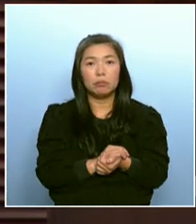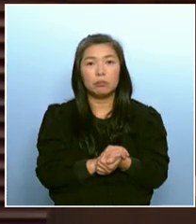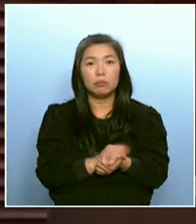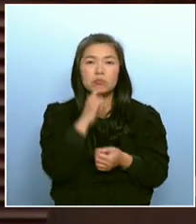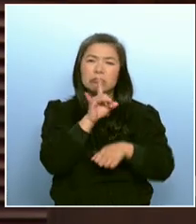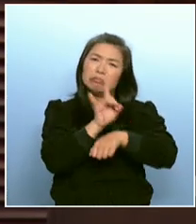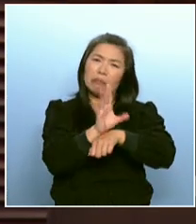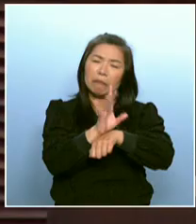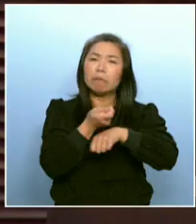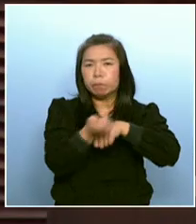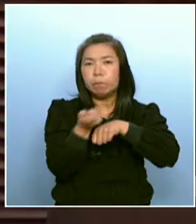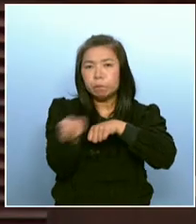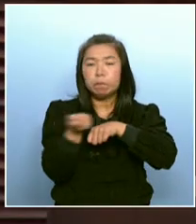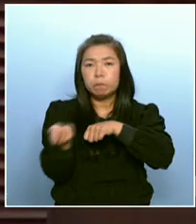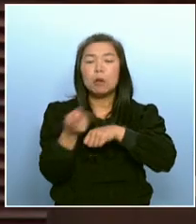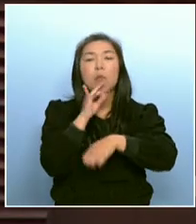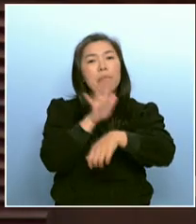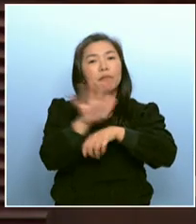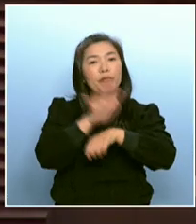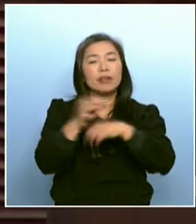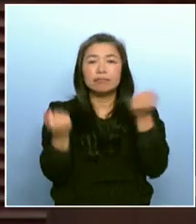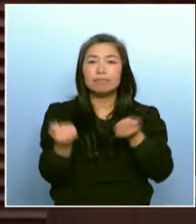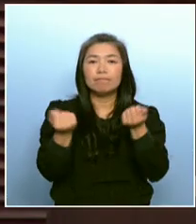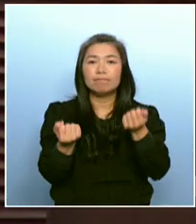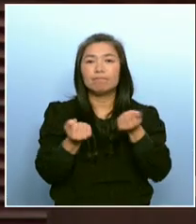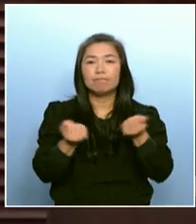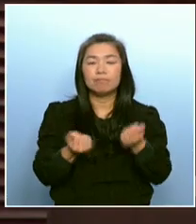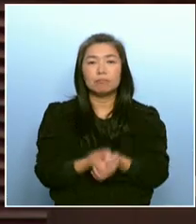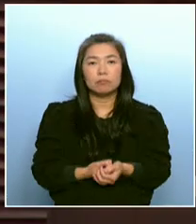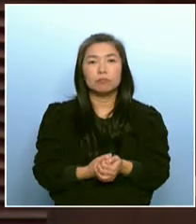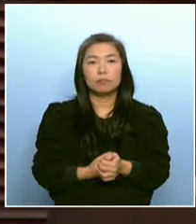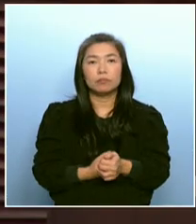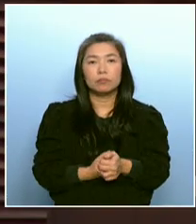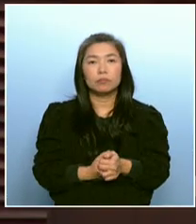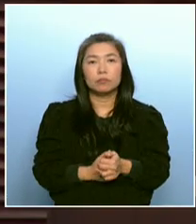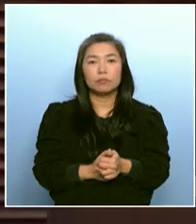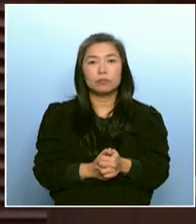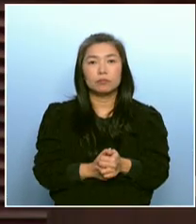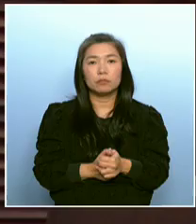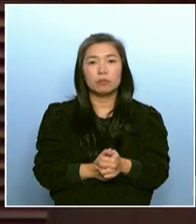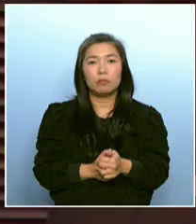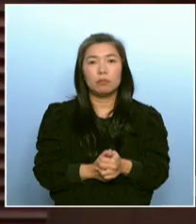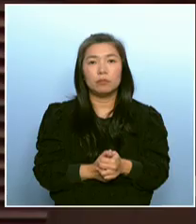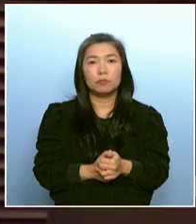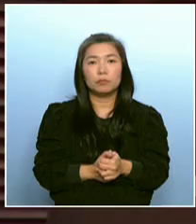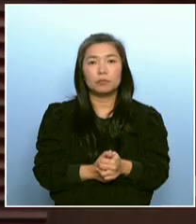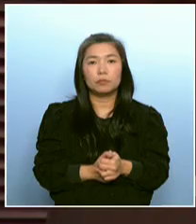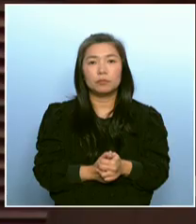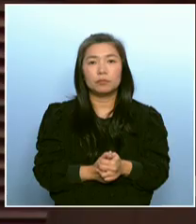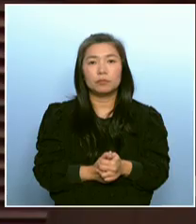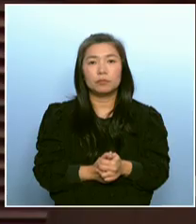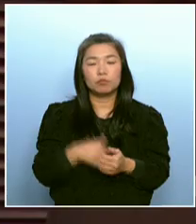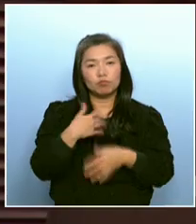the region, and they are within 15-minute walking distance or within a